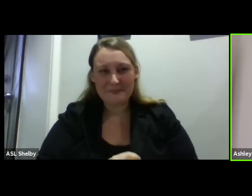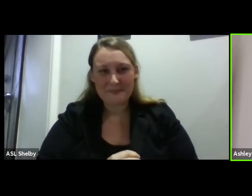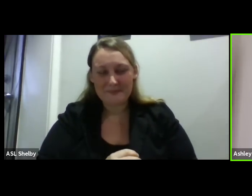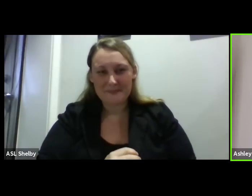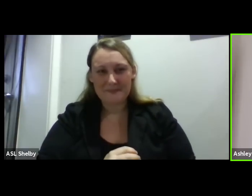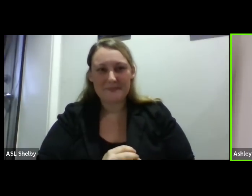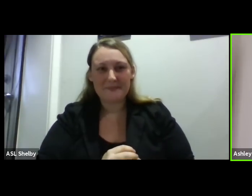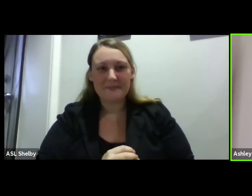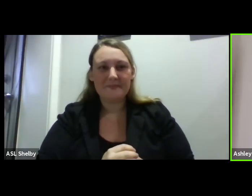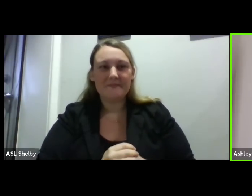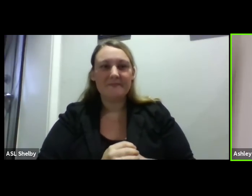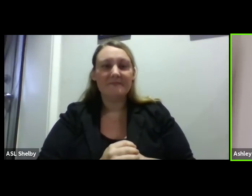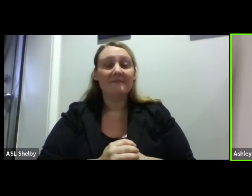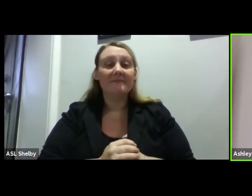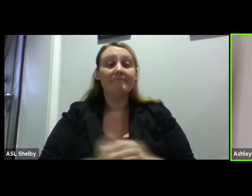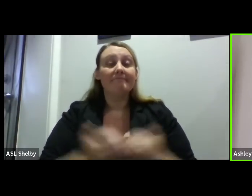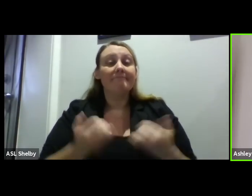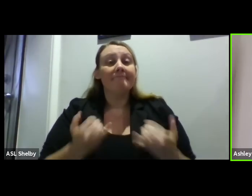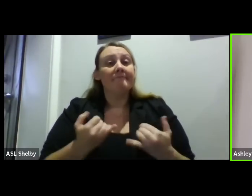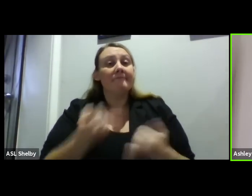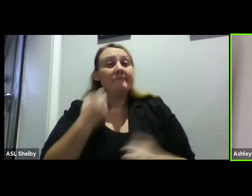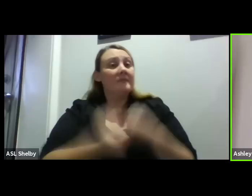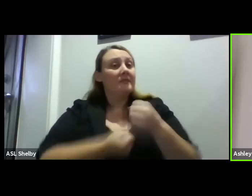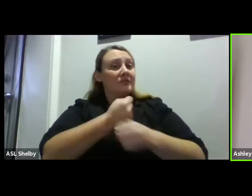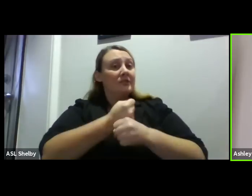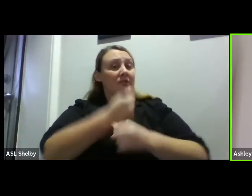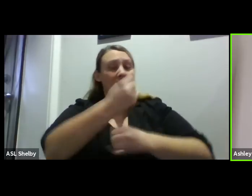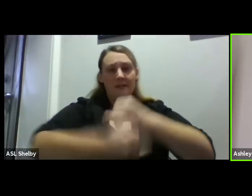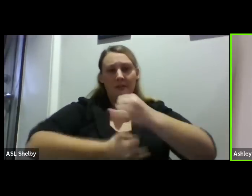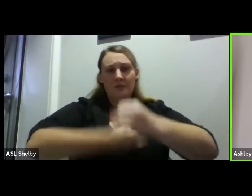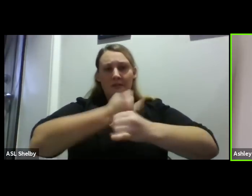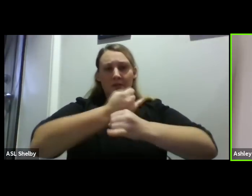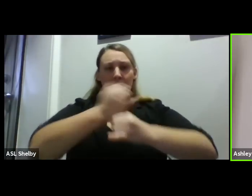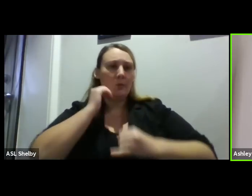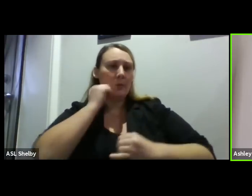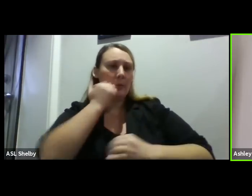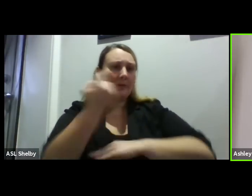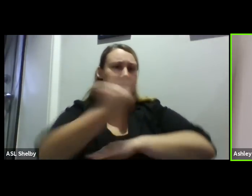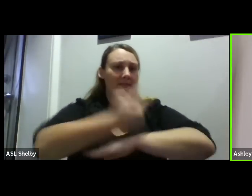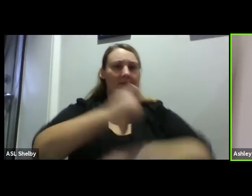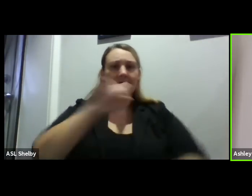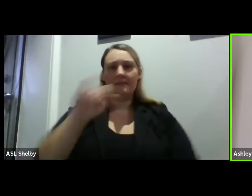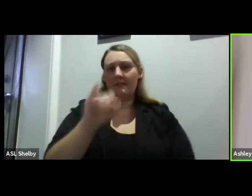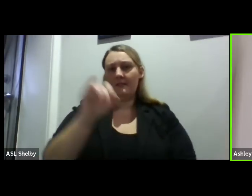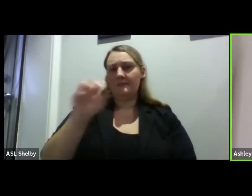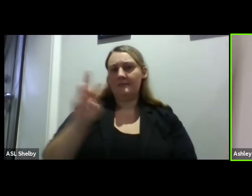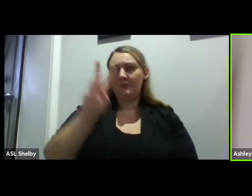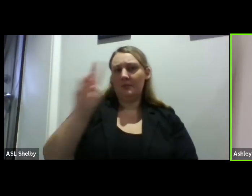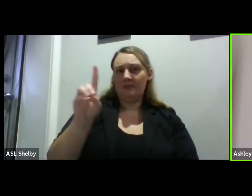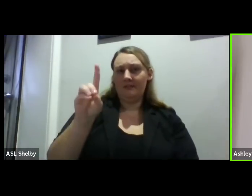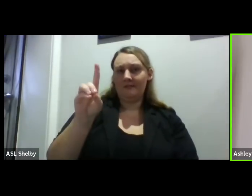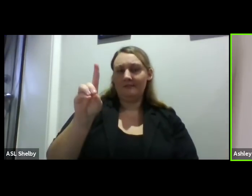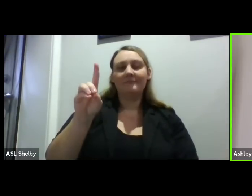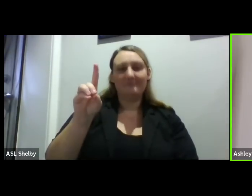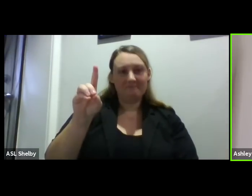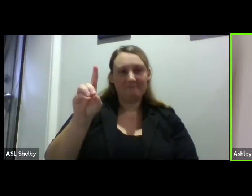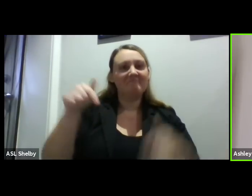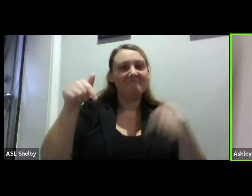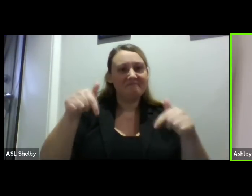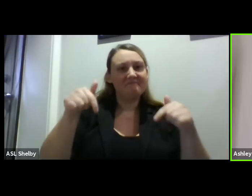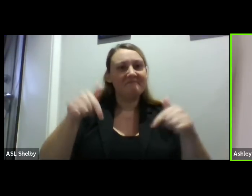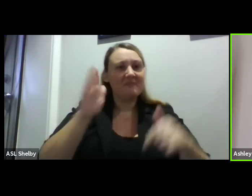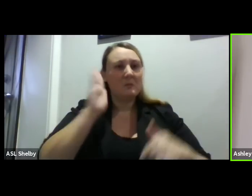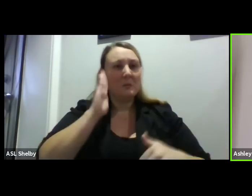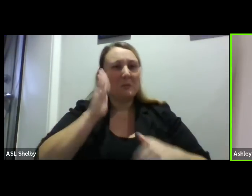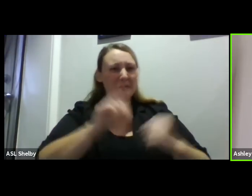This International Whores Day 2020 digital rally is going to be powerful. We have